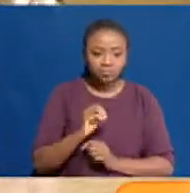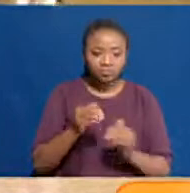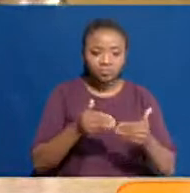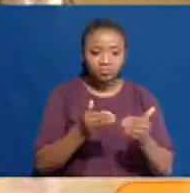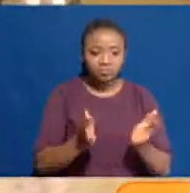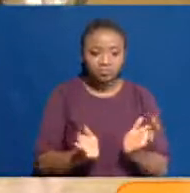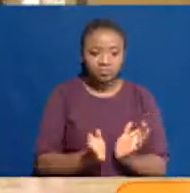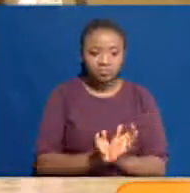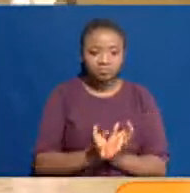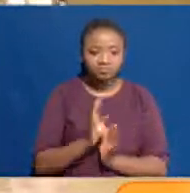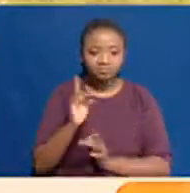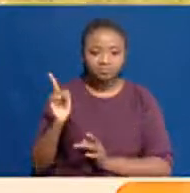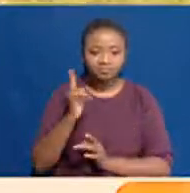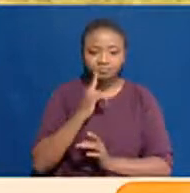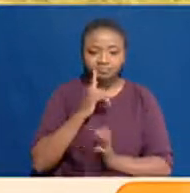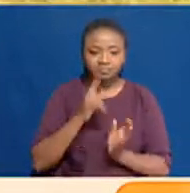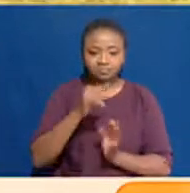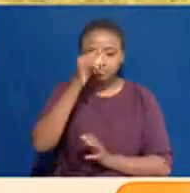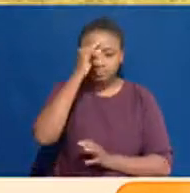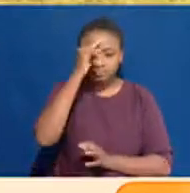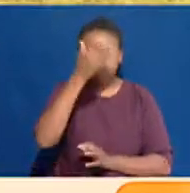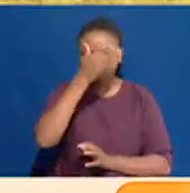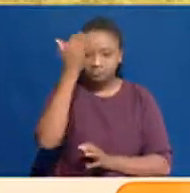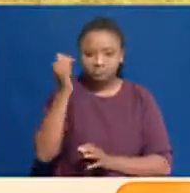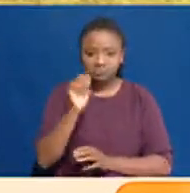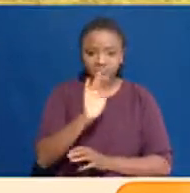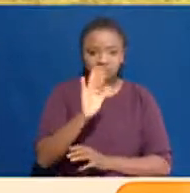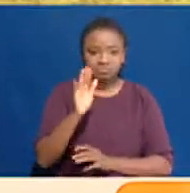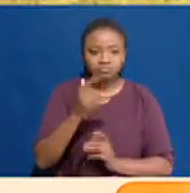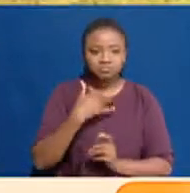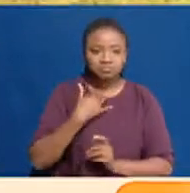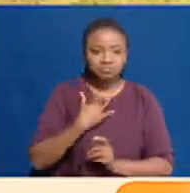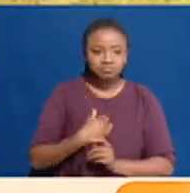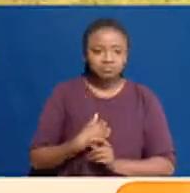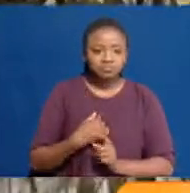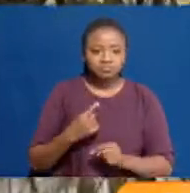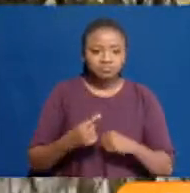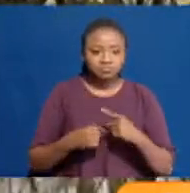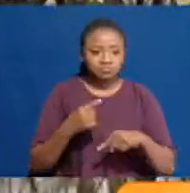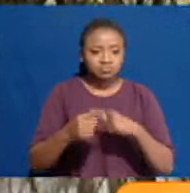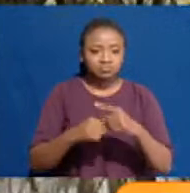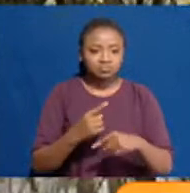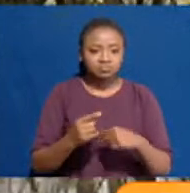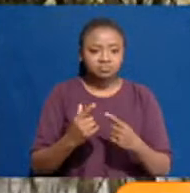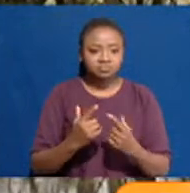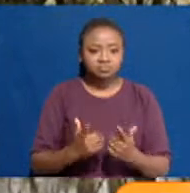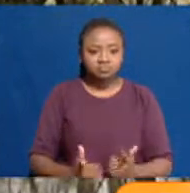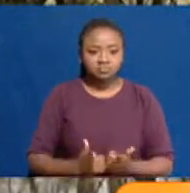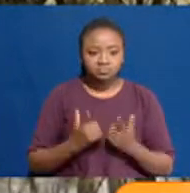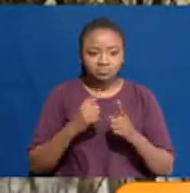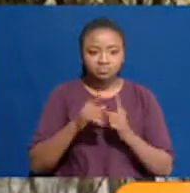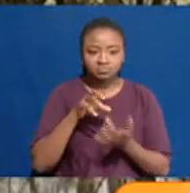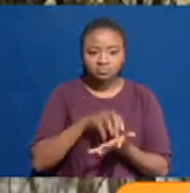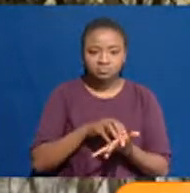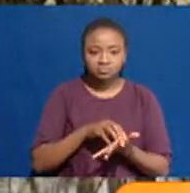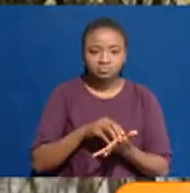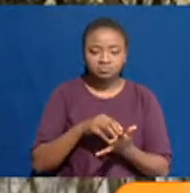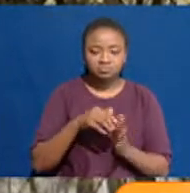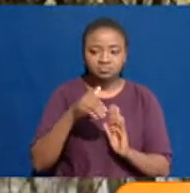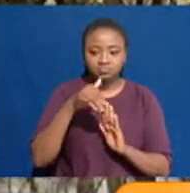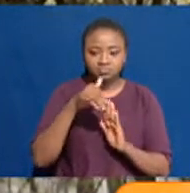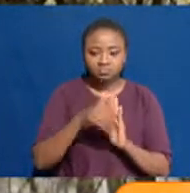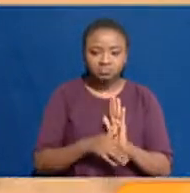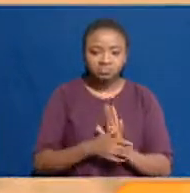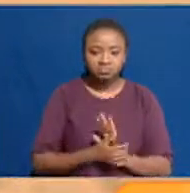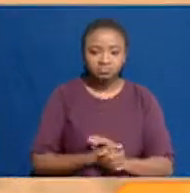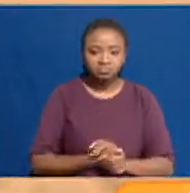are saying the government has forgotten about their plight, and they continue to live under very difficult circumstances. Na